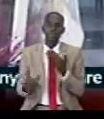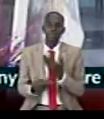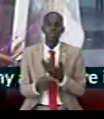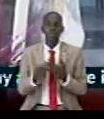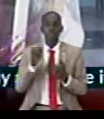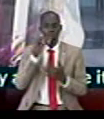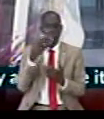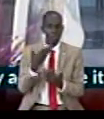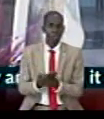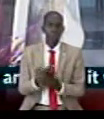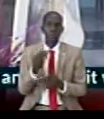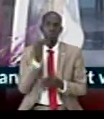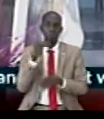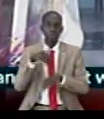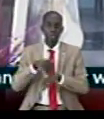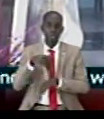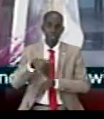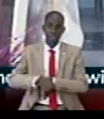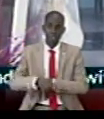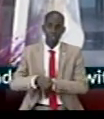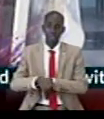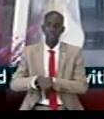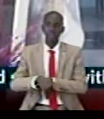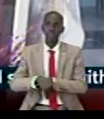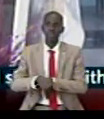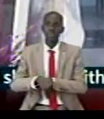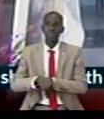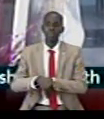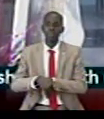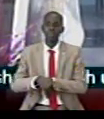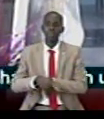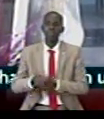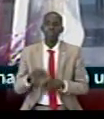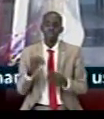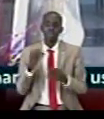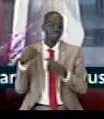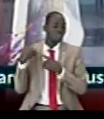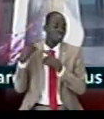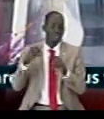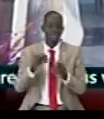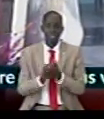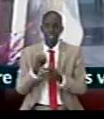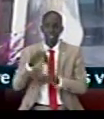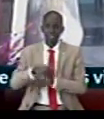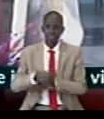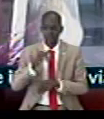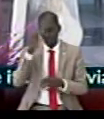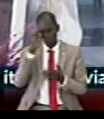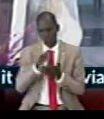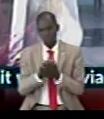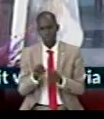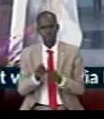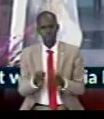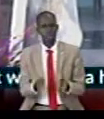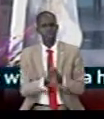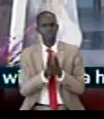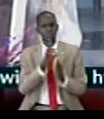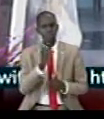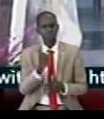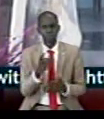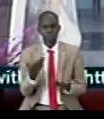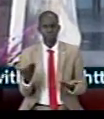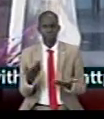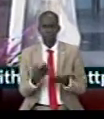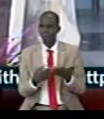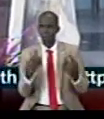night. I not feel anything. Even since that day, since that night, even my husband was asking me, now what